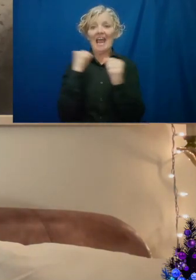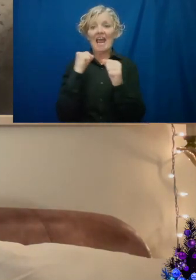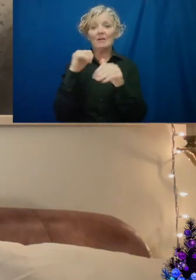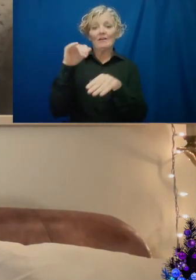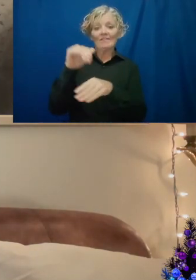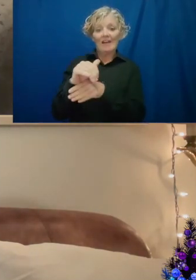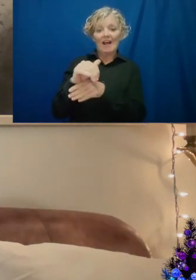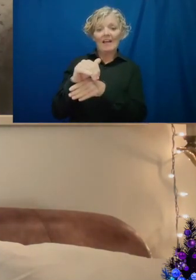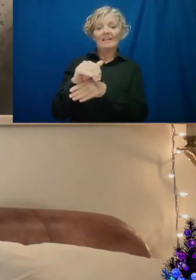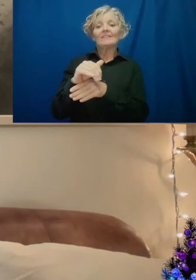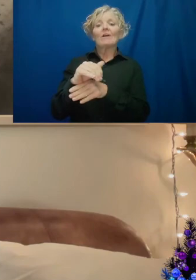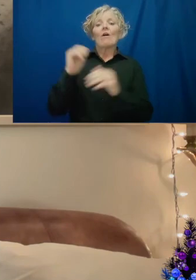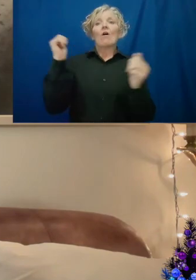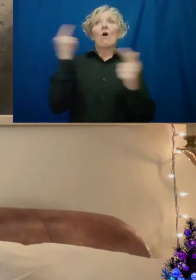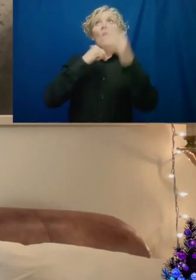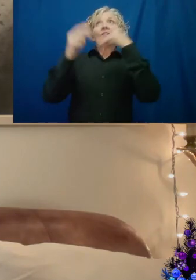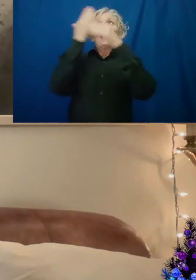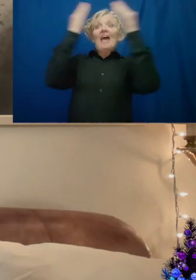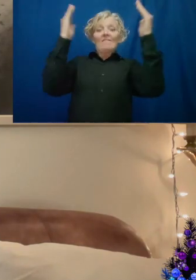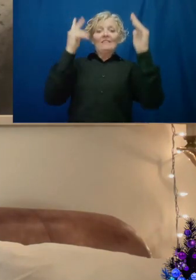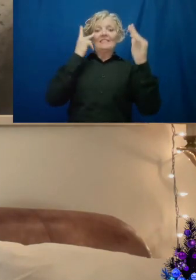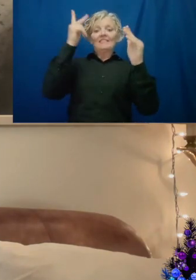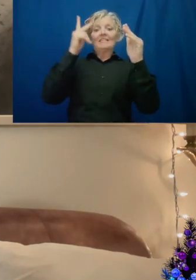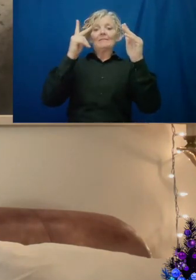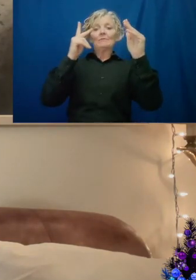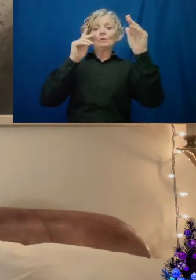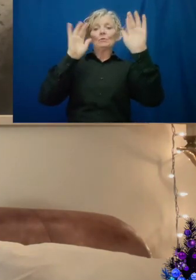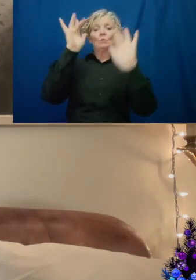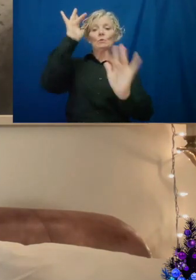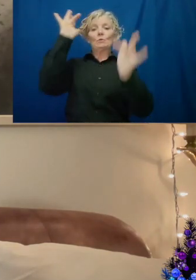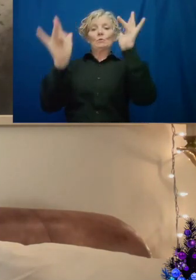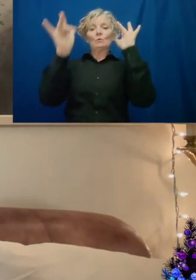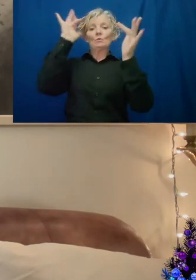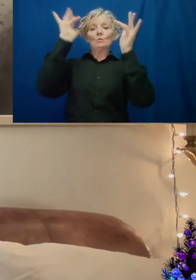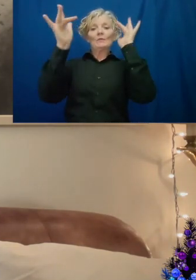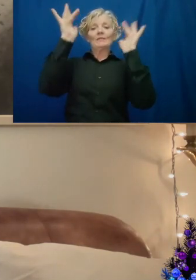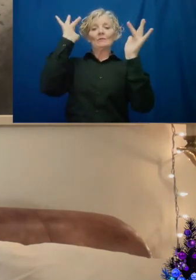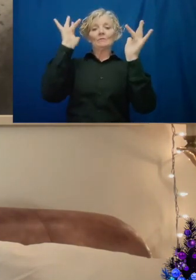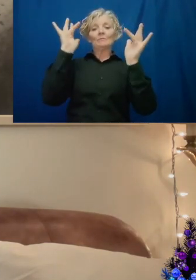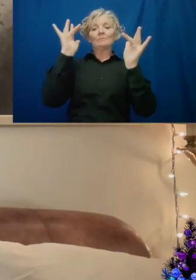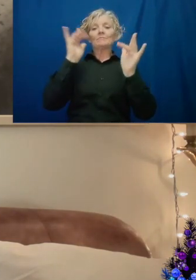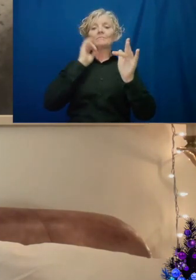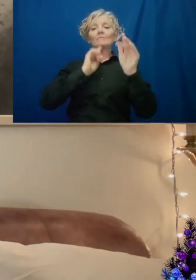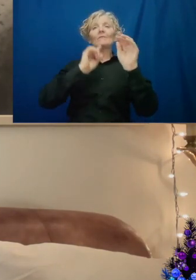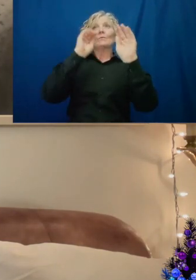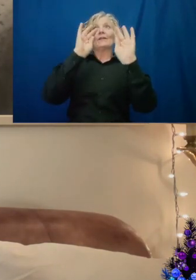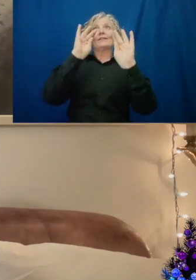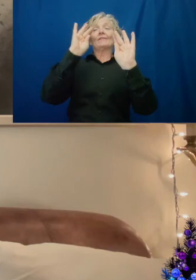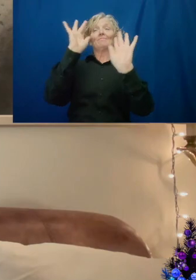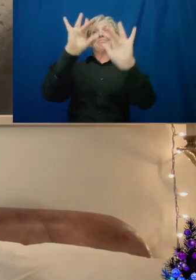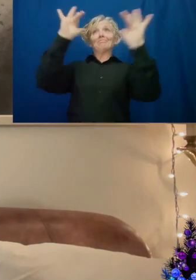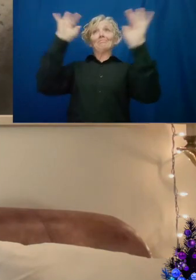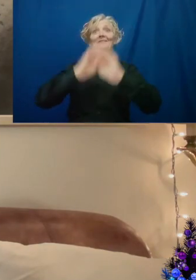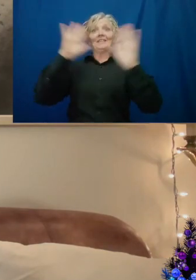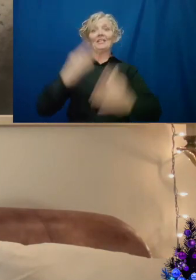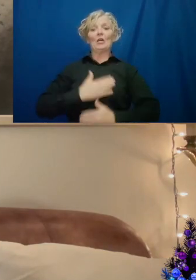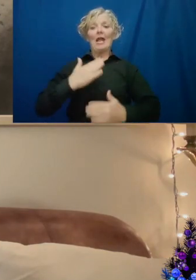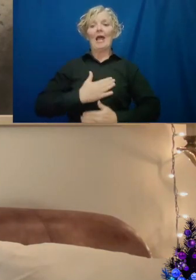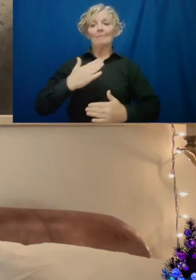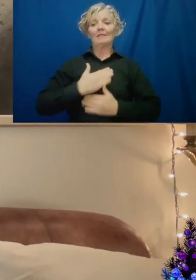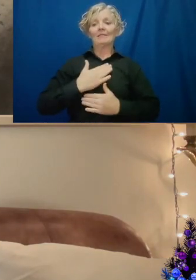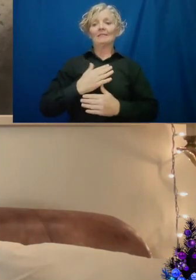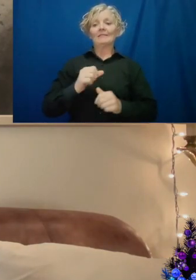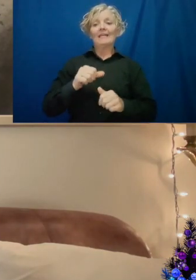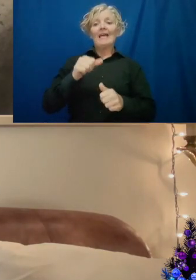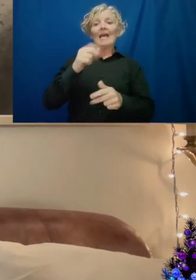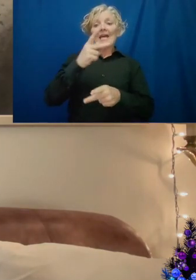the heavens seem to twinkle with a crystalline delight, keeping time, time, time,